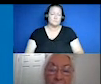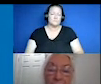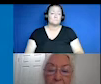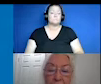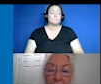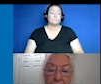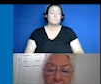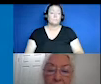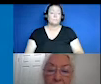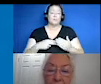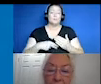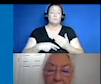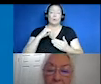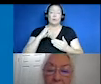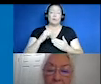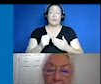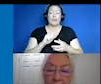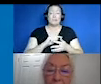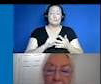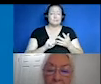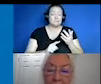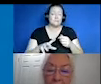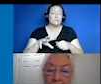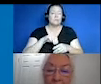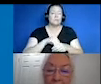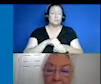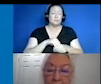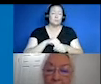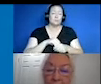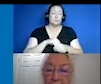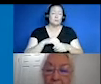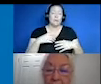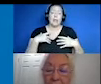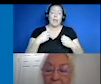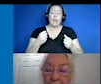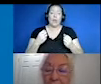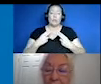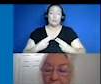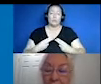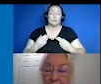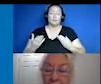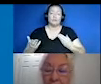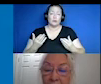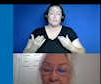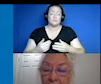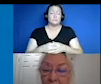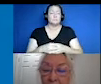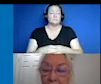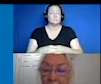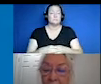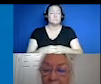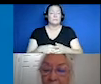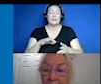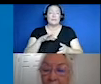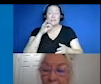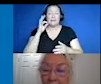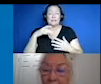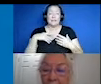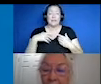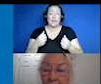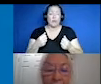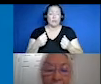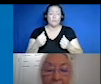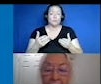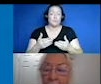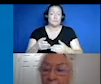So project areas include Health and Human Services, the Indian Health Service and